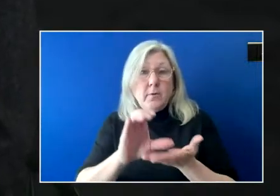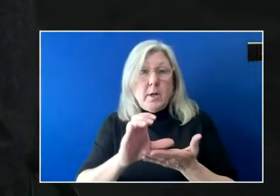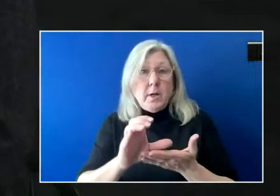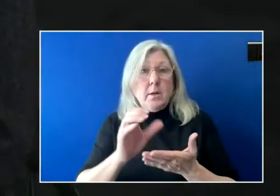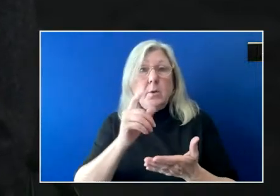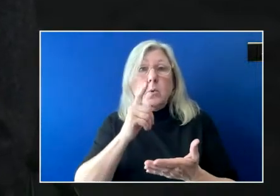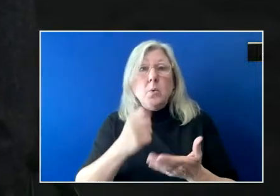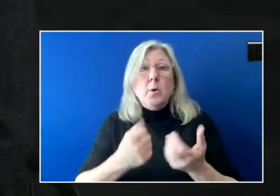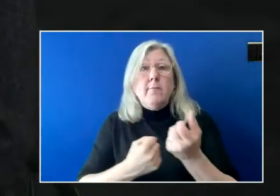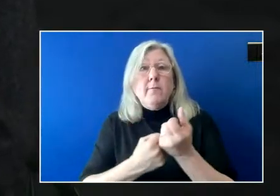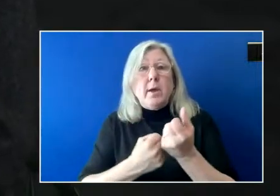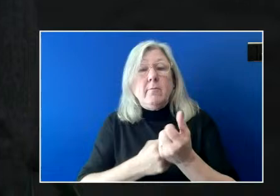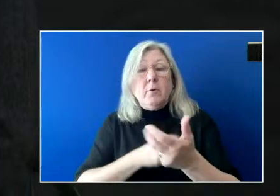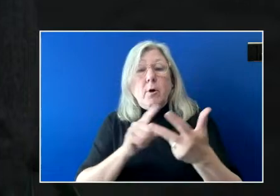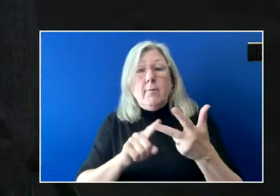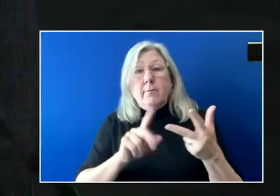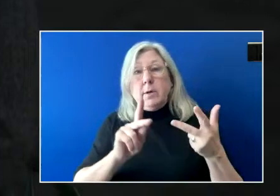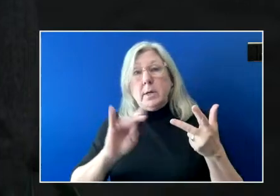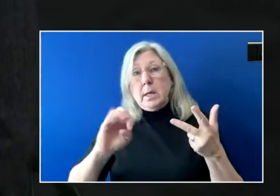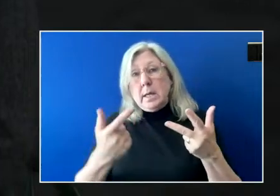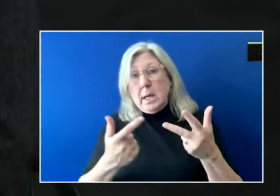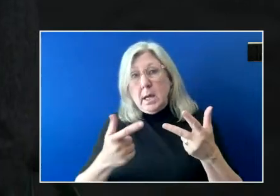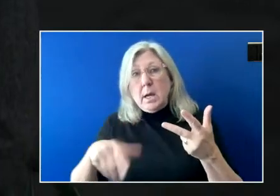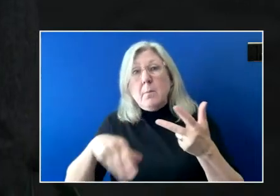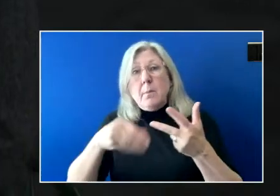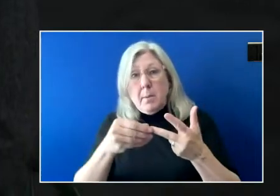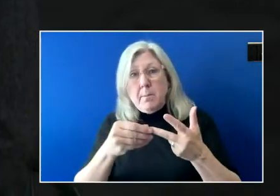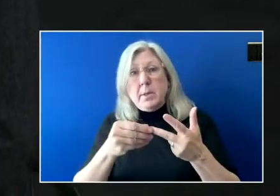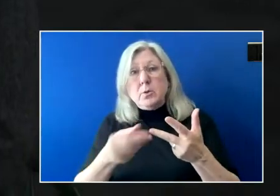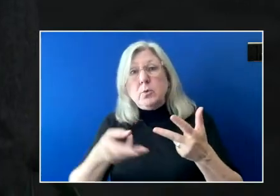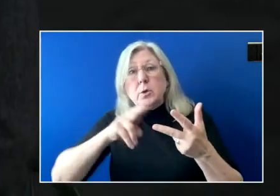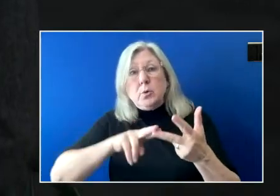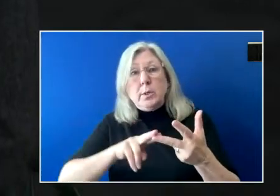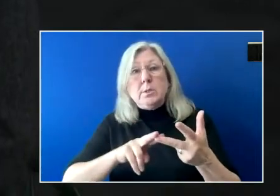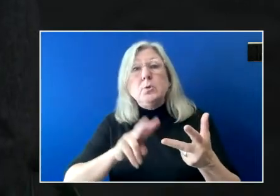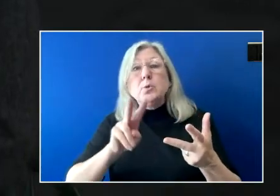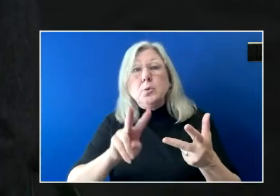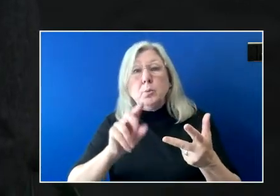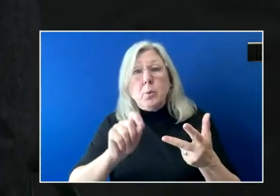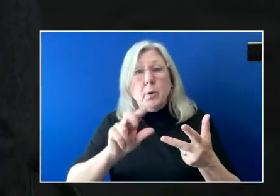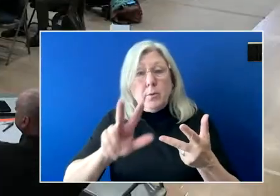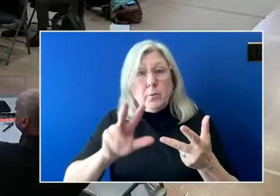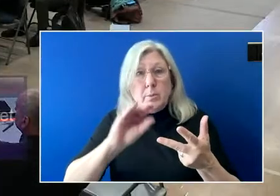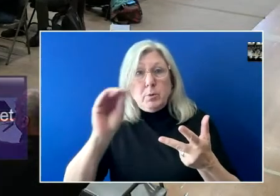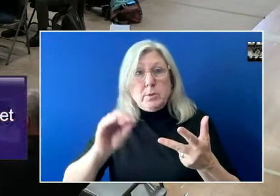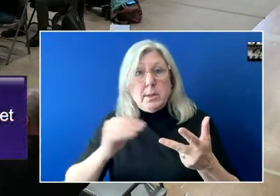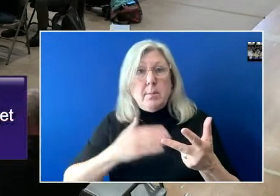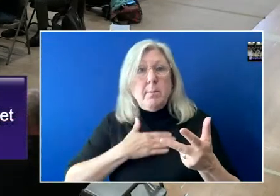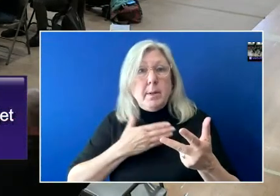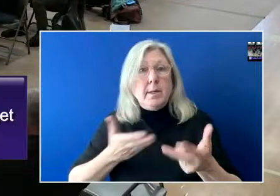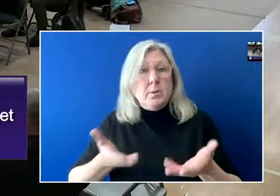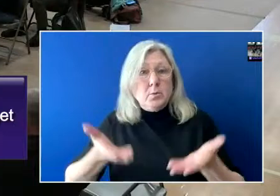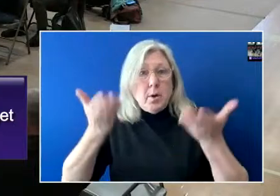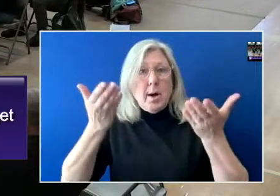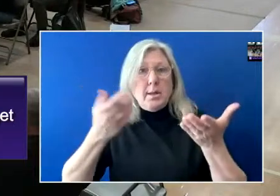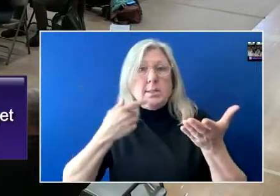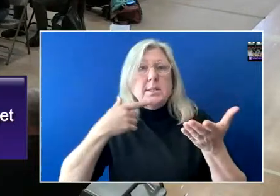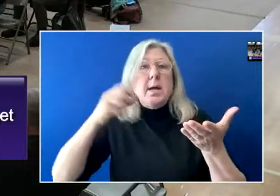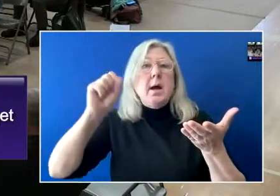amendment to increase the percentage to 2.3% please rise and say